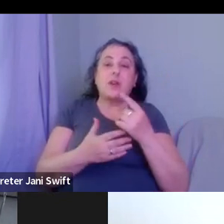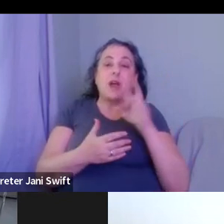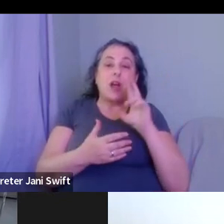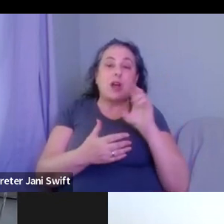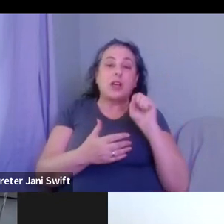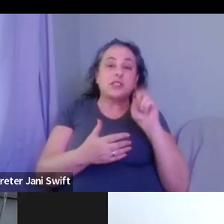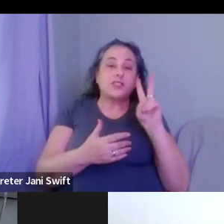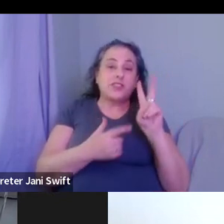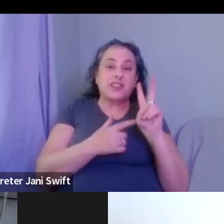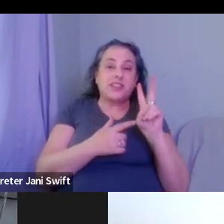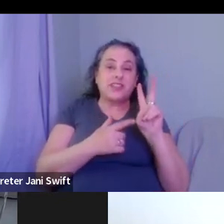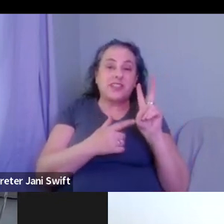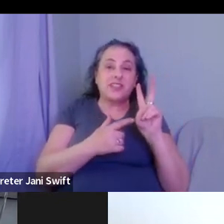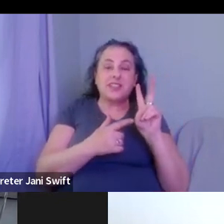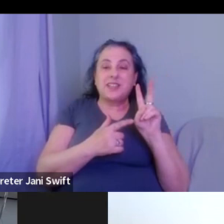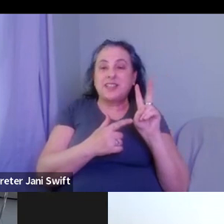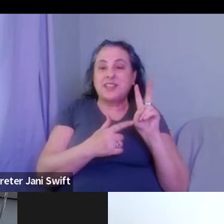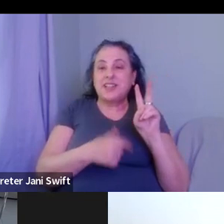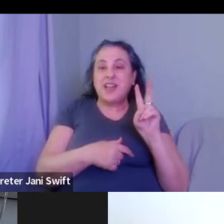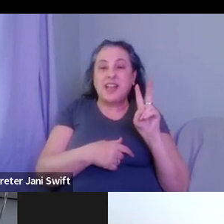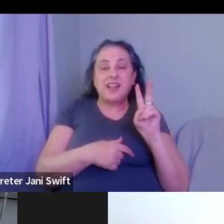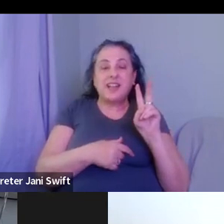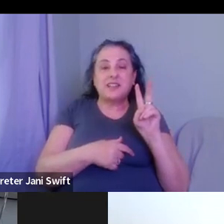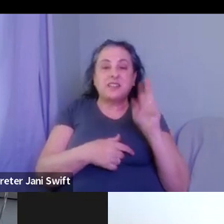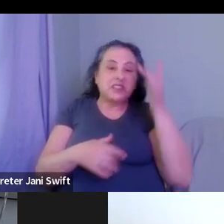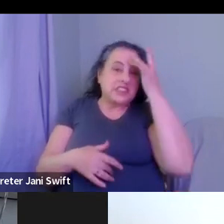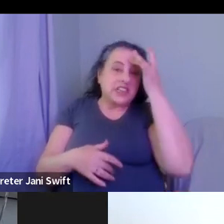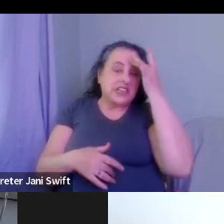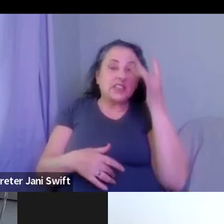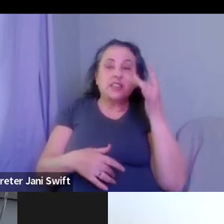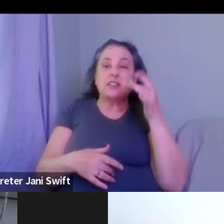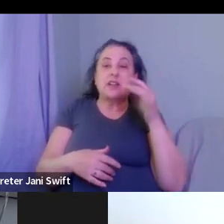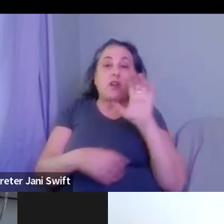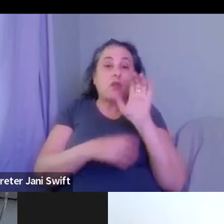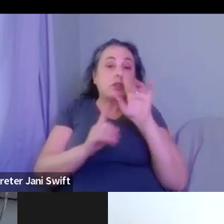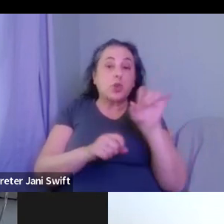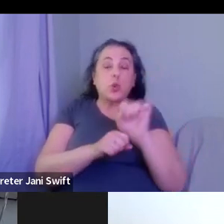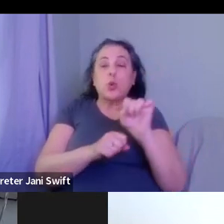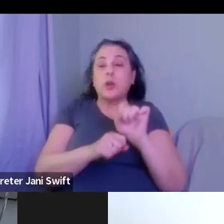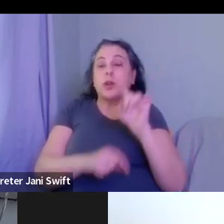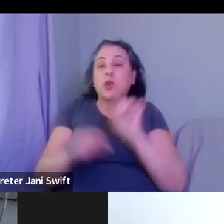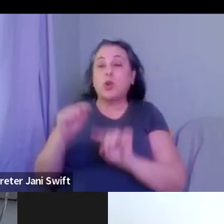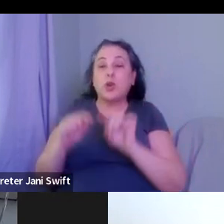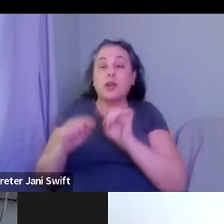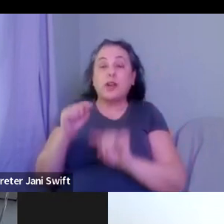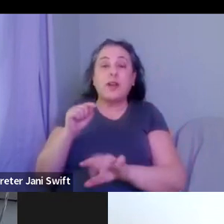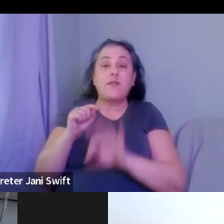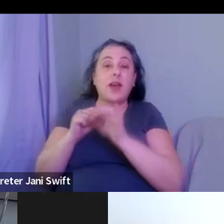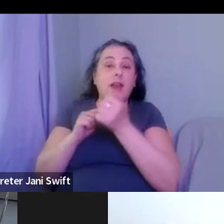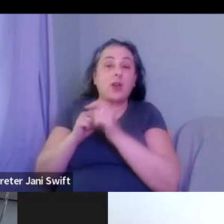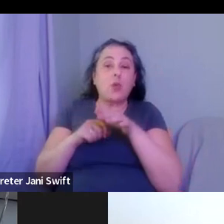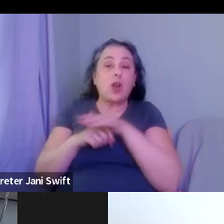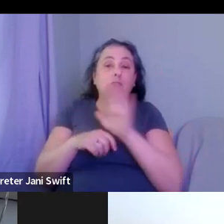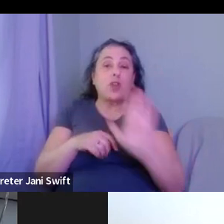RSV, respiratory something, and they were forced to go to work because they couldn't find anyone to cover